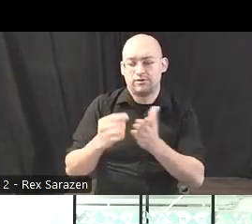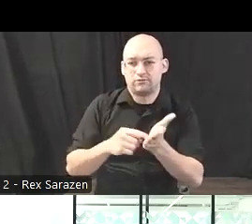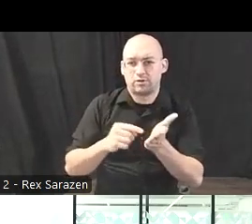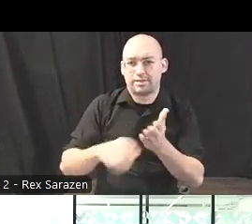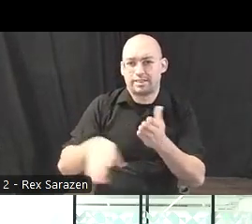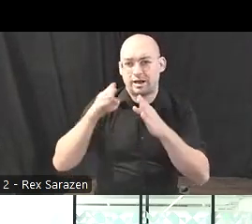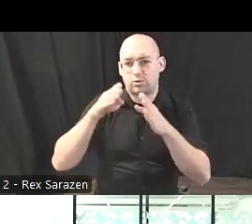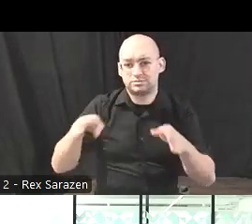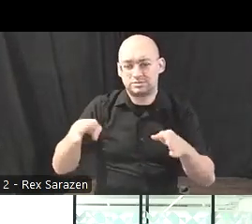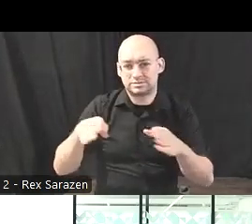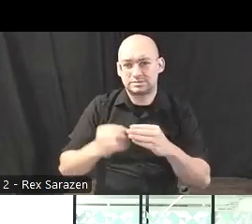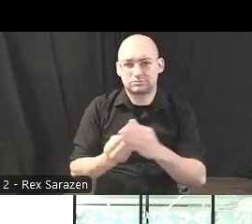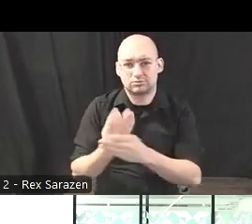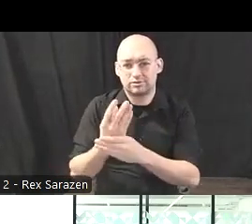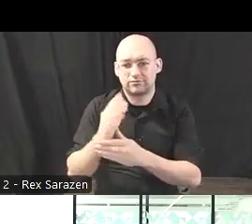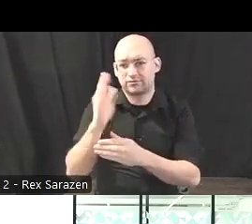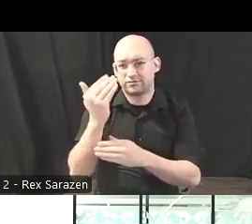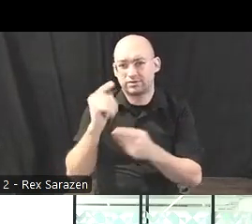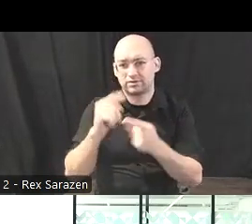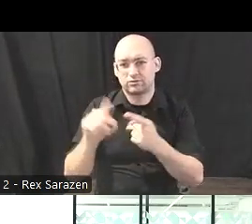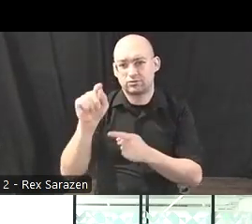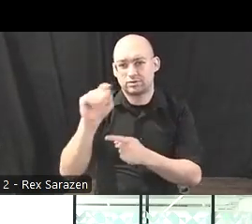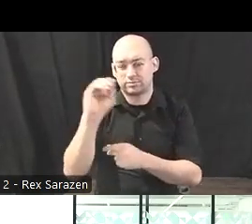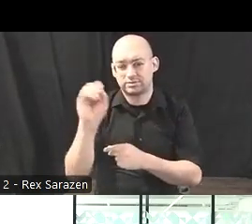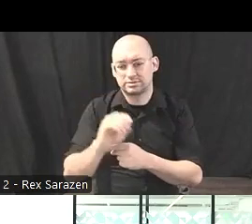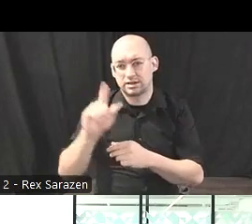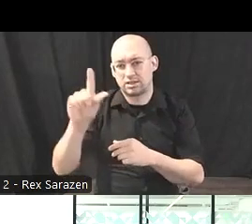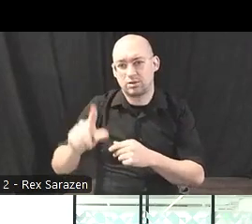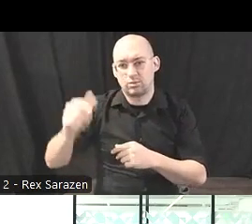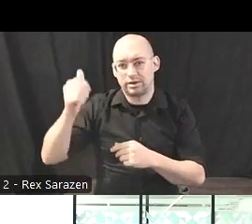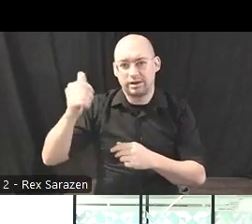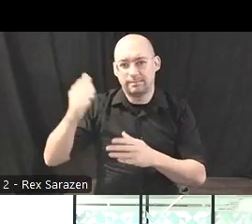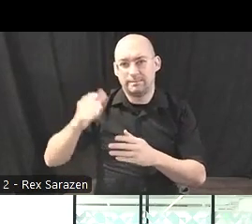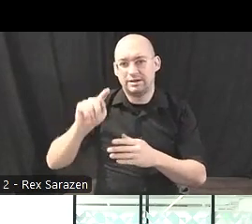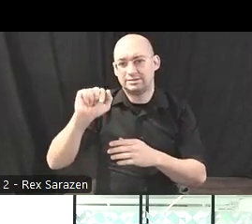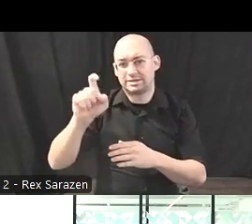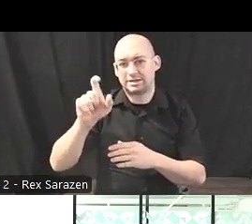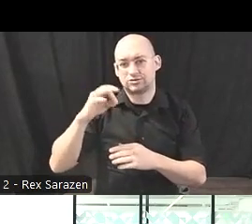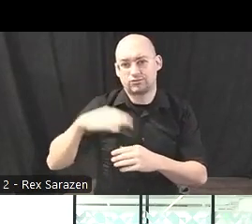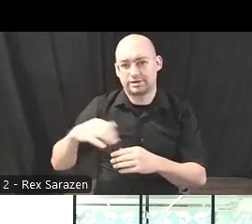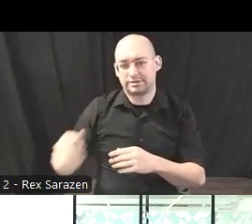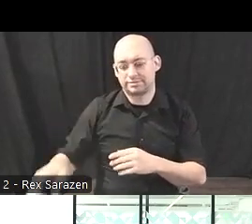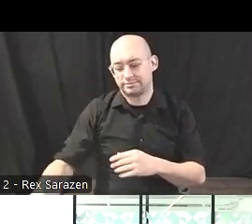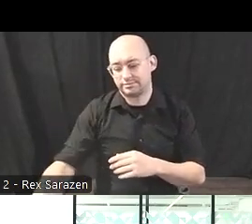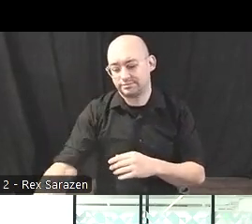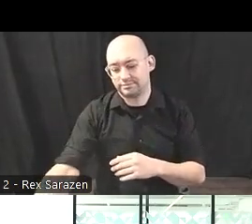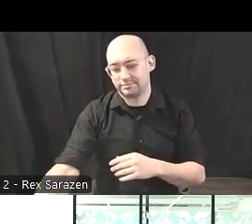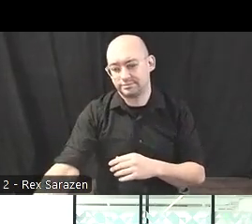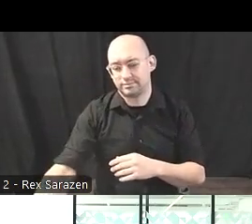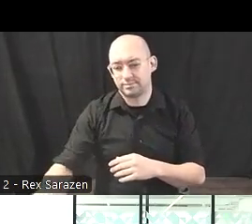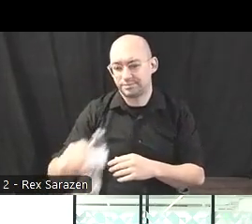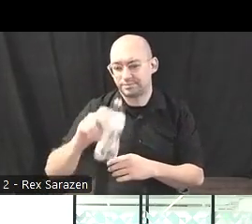the goal from 15 to 20% in the low-income housing tax credit. We're really pleased with all of